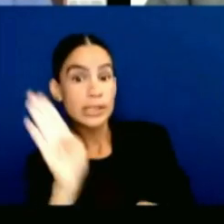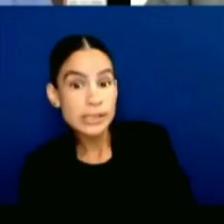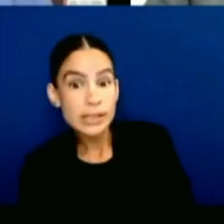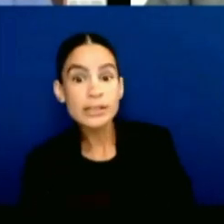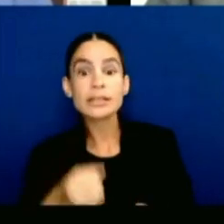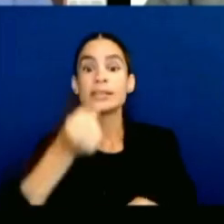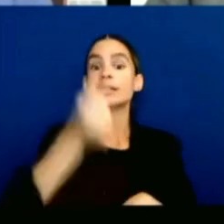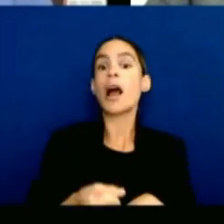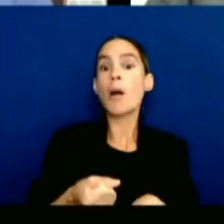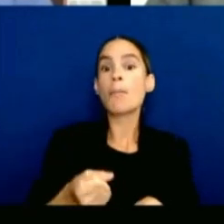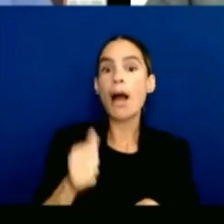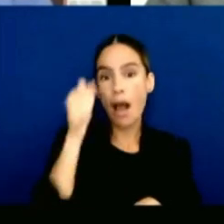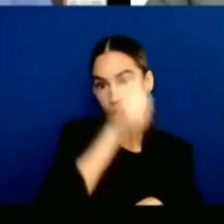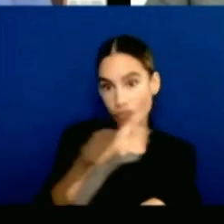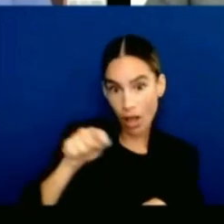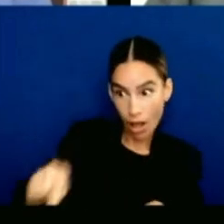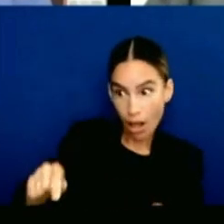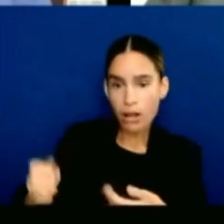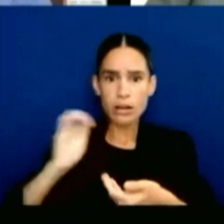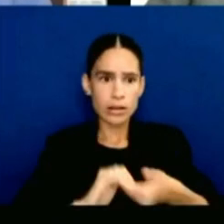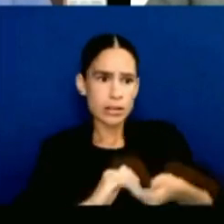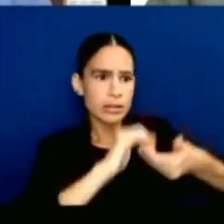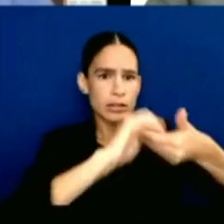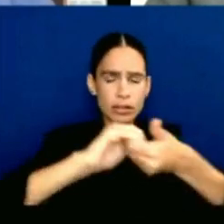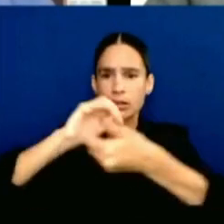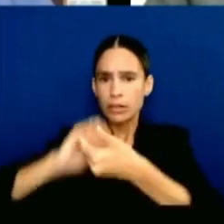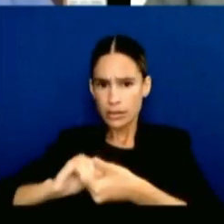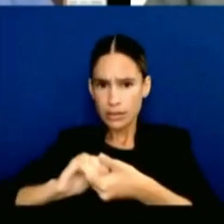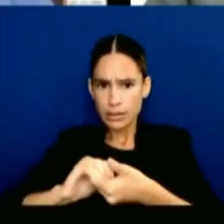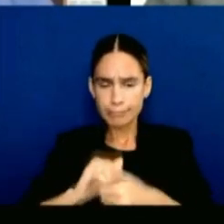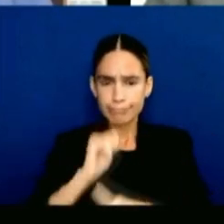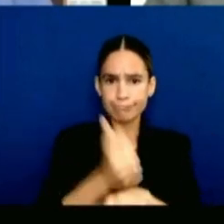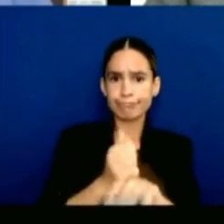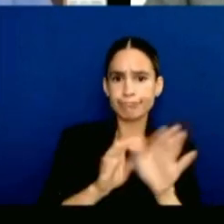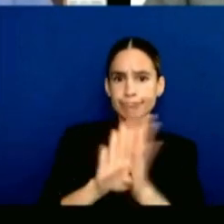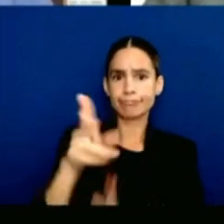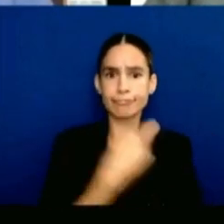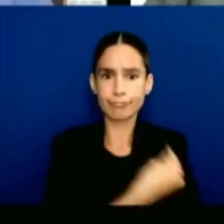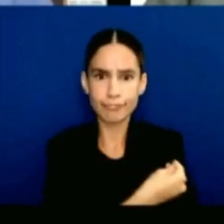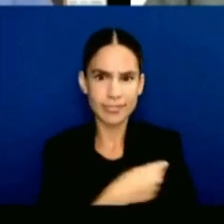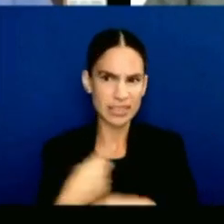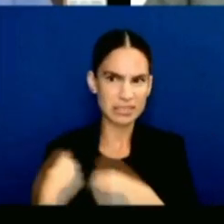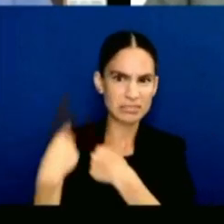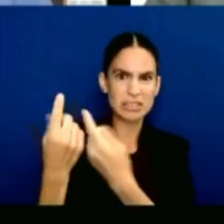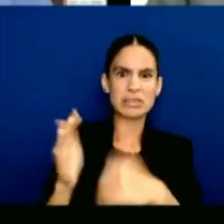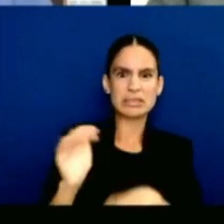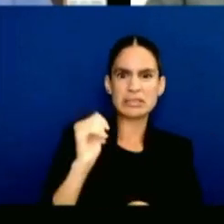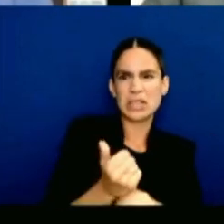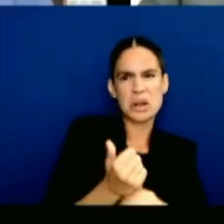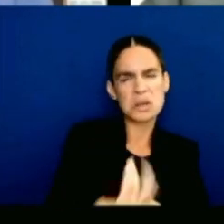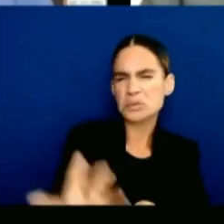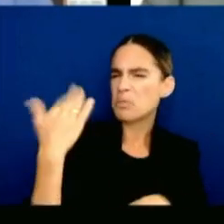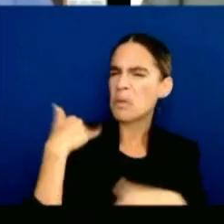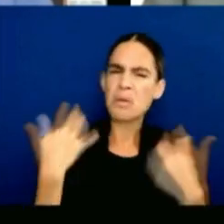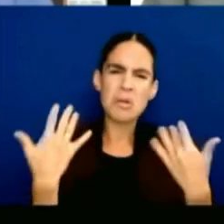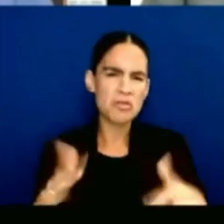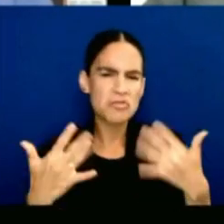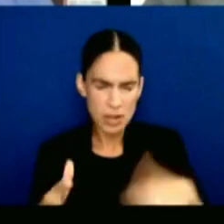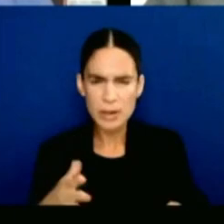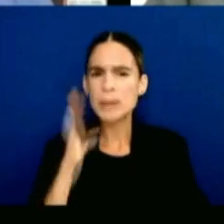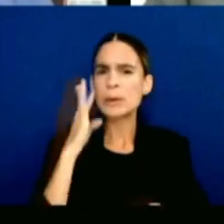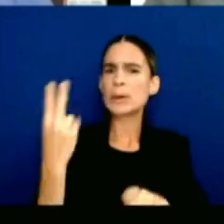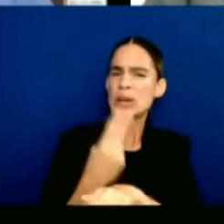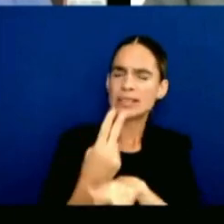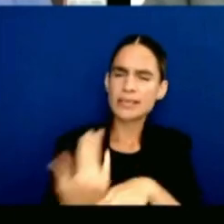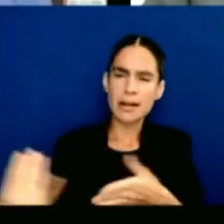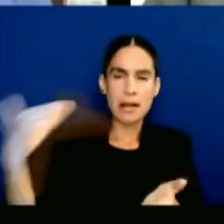collaborations from a long time ago. And what we're going to do, we're going to have the flexibility of going where the outbreak is percolating so that